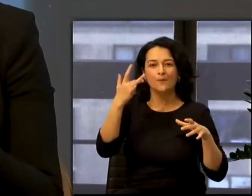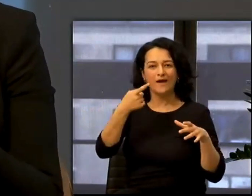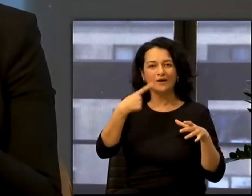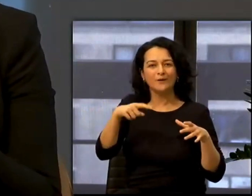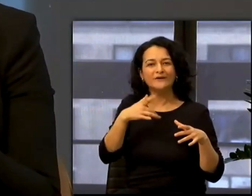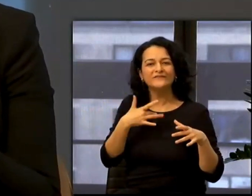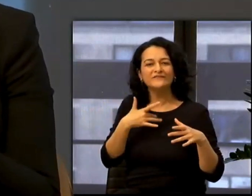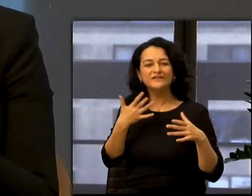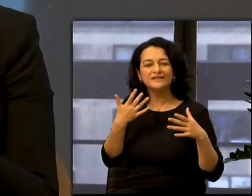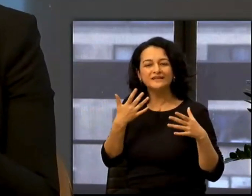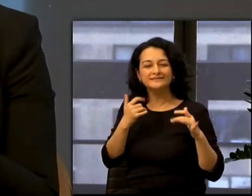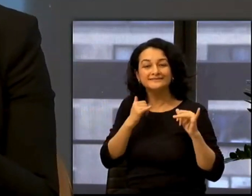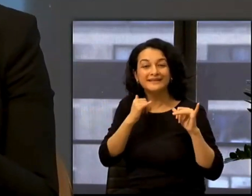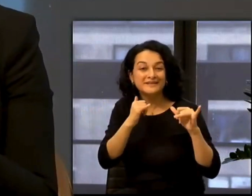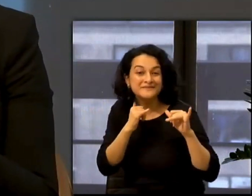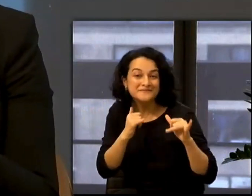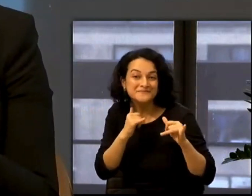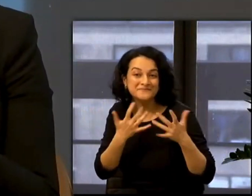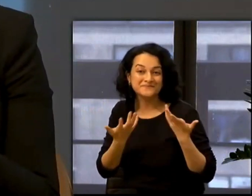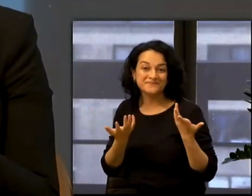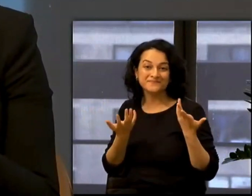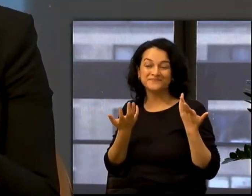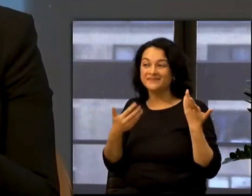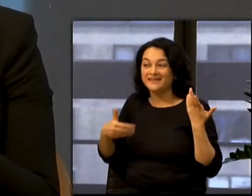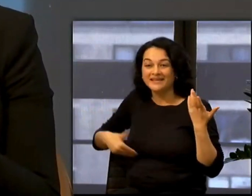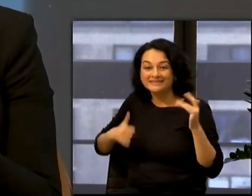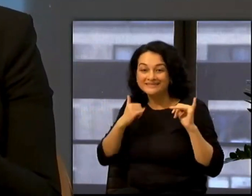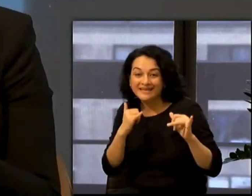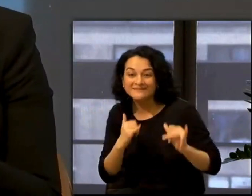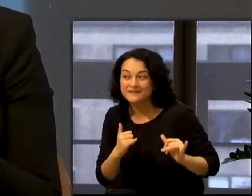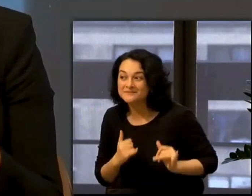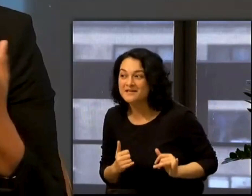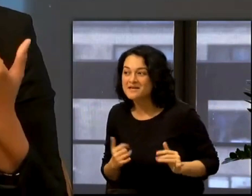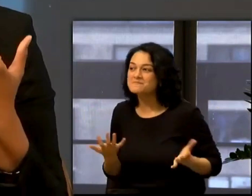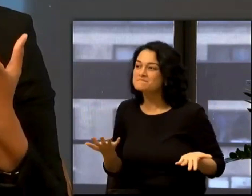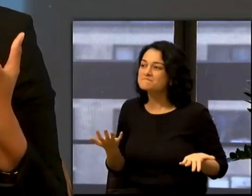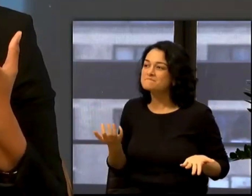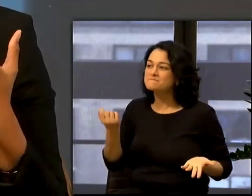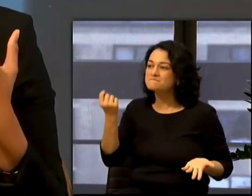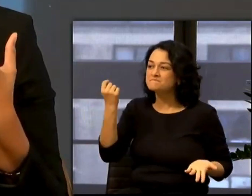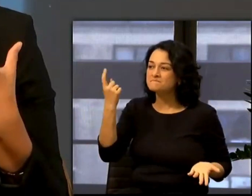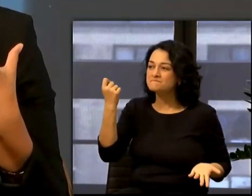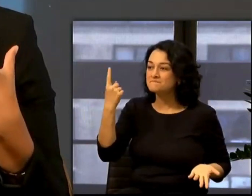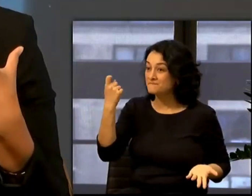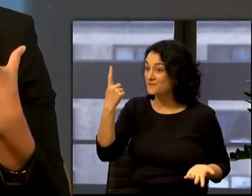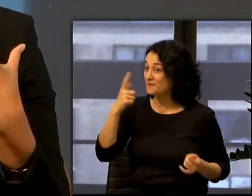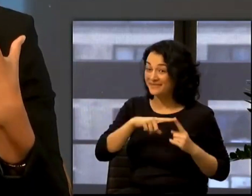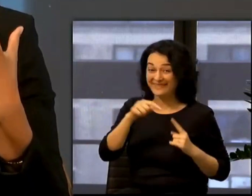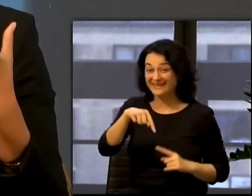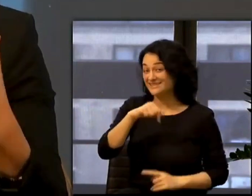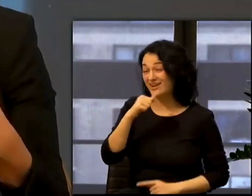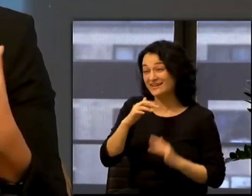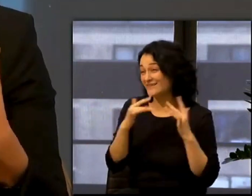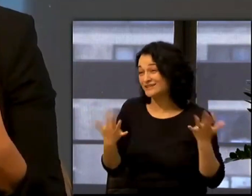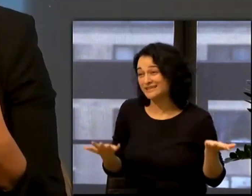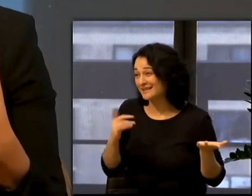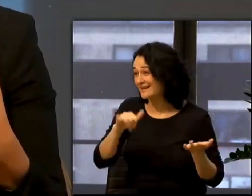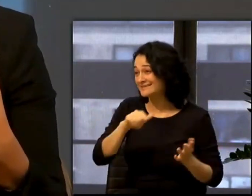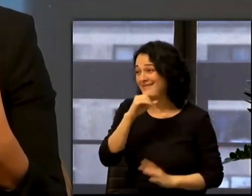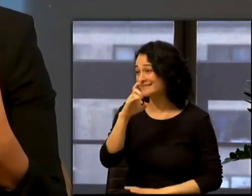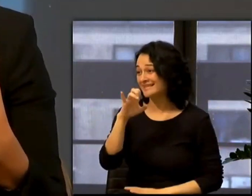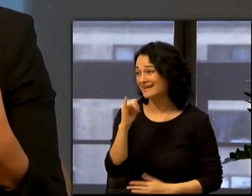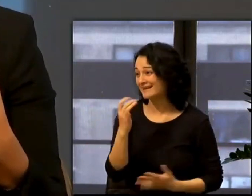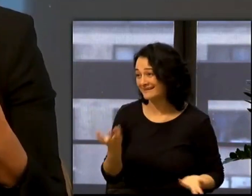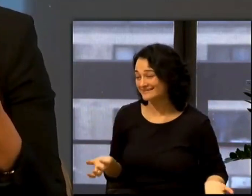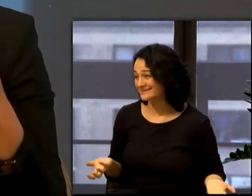what we're looking for from a DEI perspective. And then so kind of beyond that as well, in terms of the policy creation